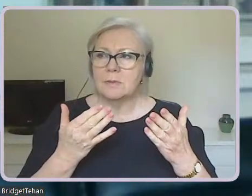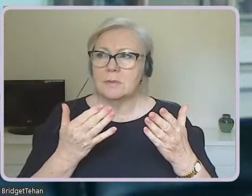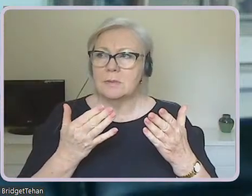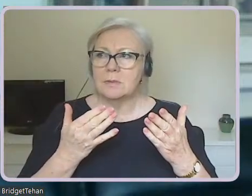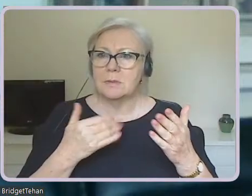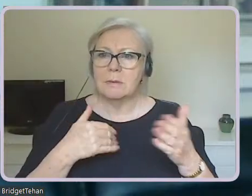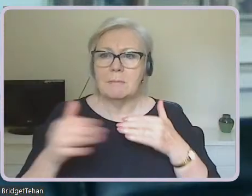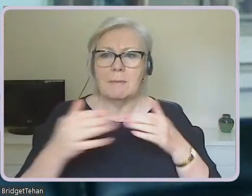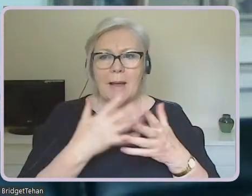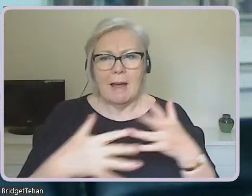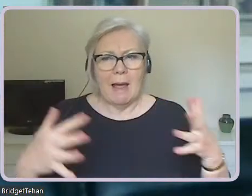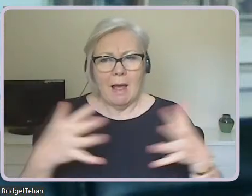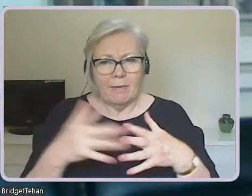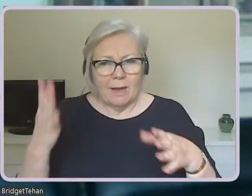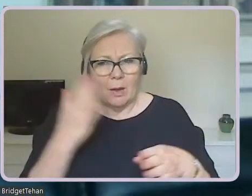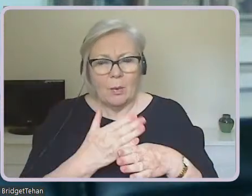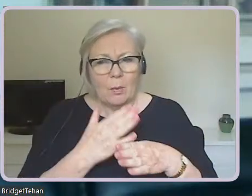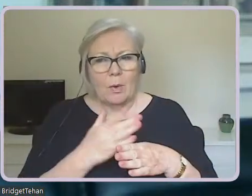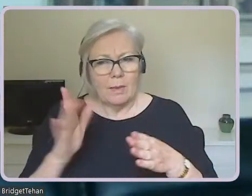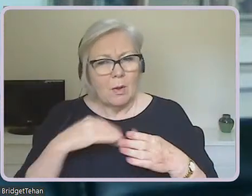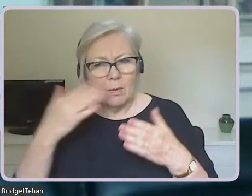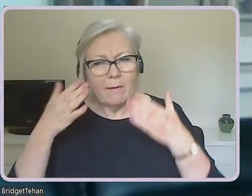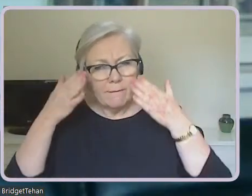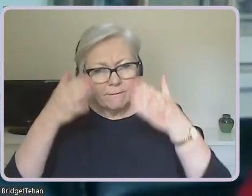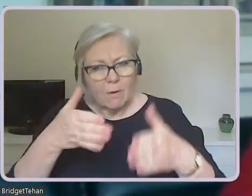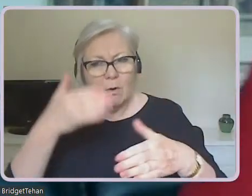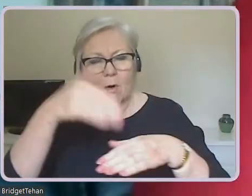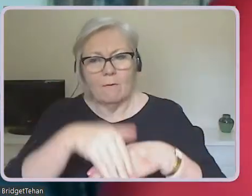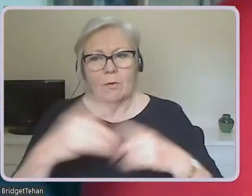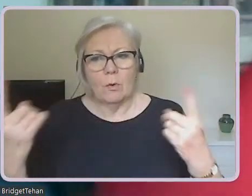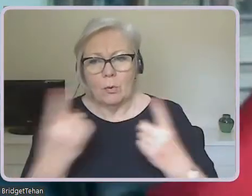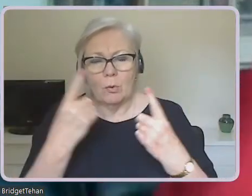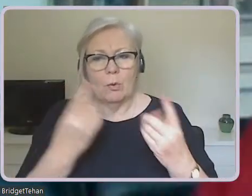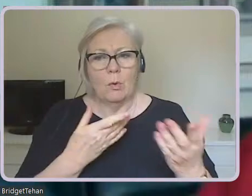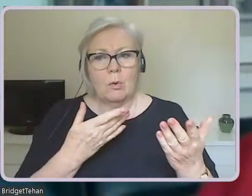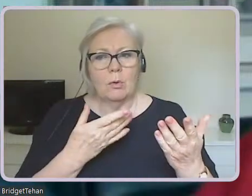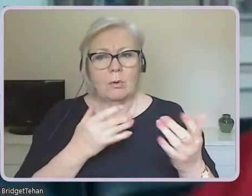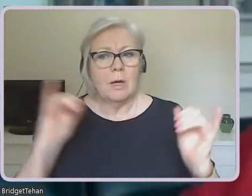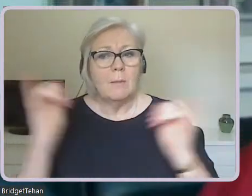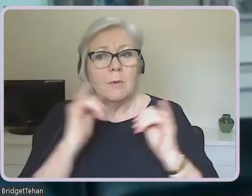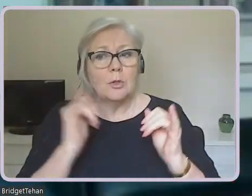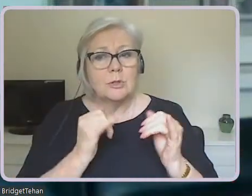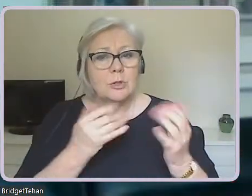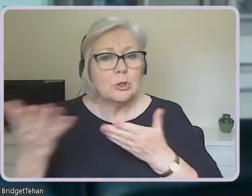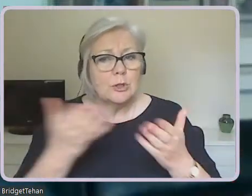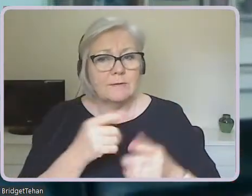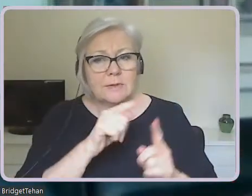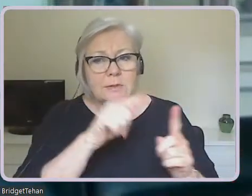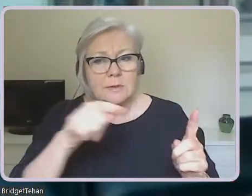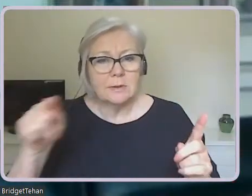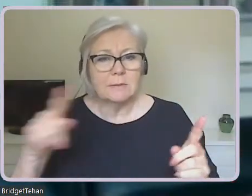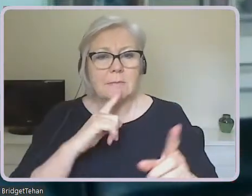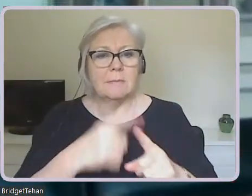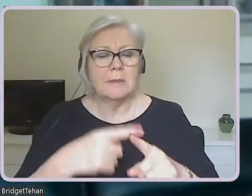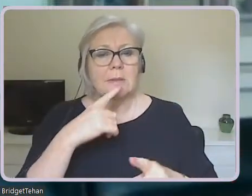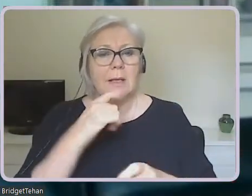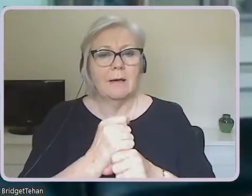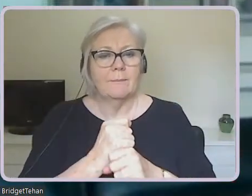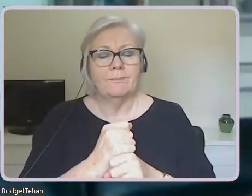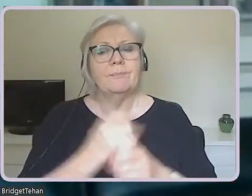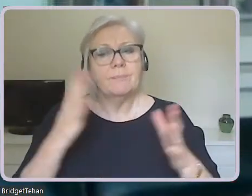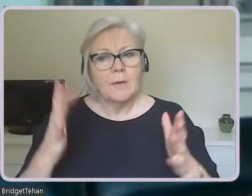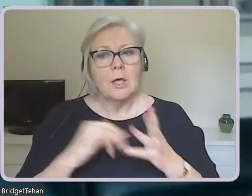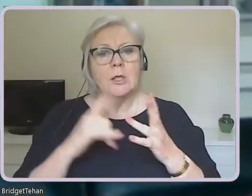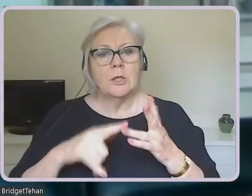tend to focus on those emergency services and governments, as I mentioned above. There is a move to community-led